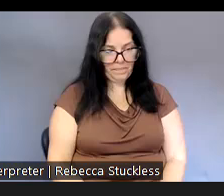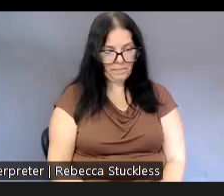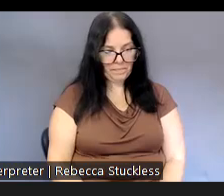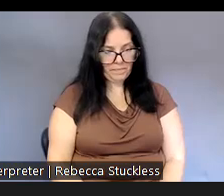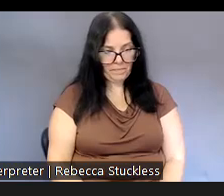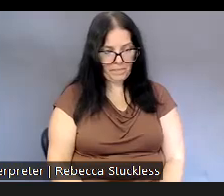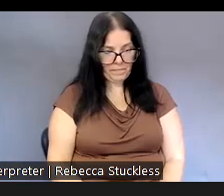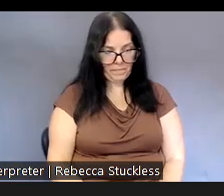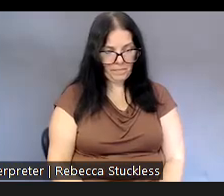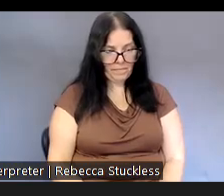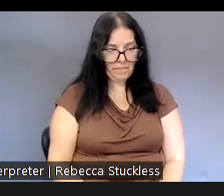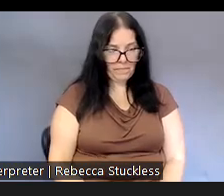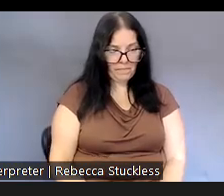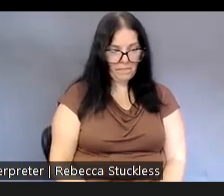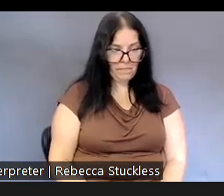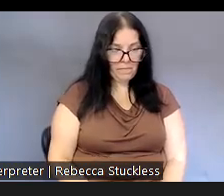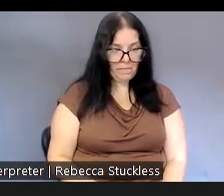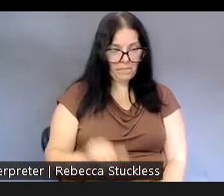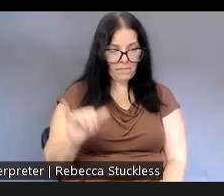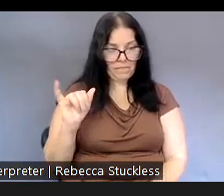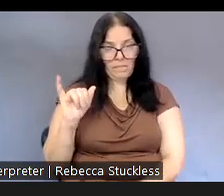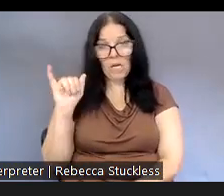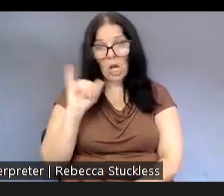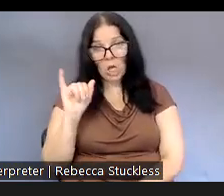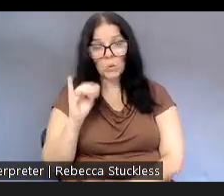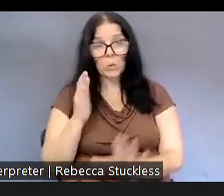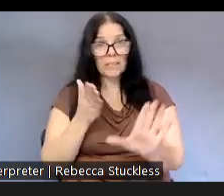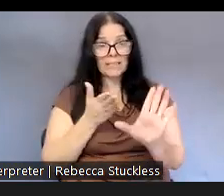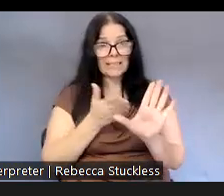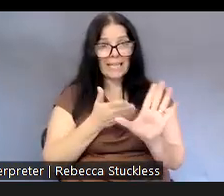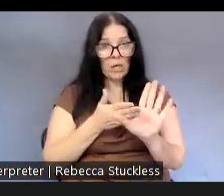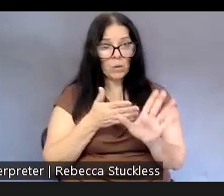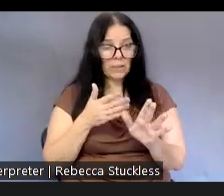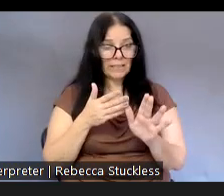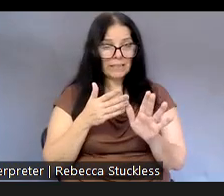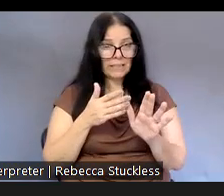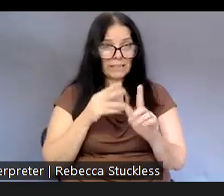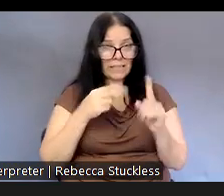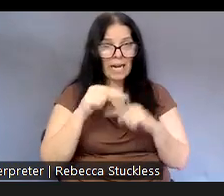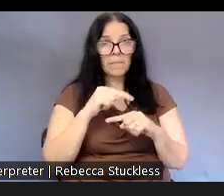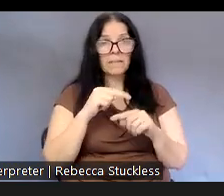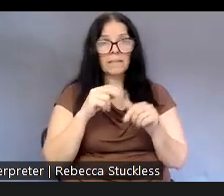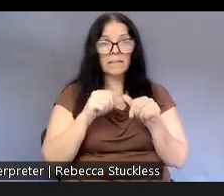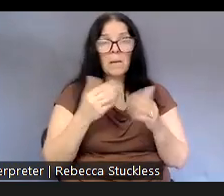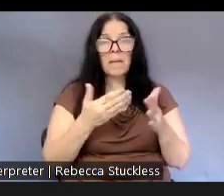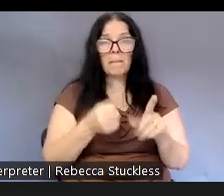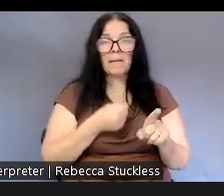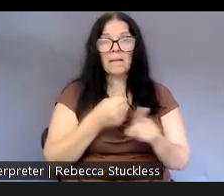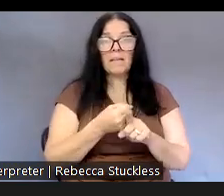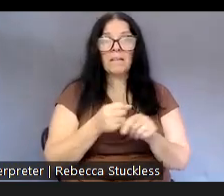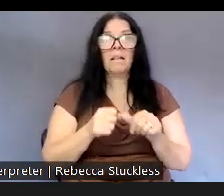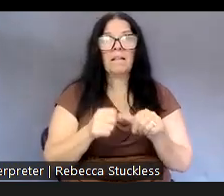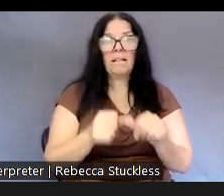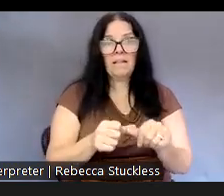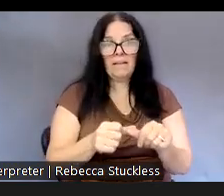And also that psychodynamic psychotherapy may yield longer lasting results with depression than